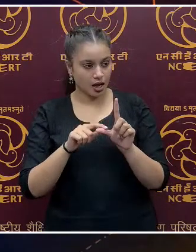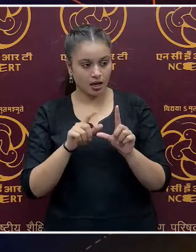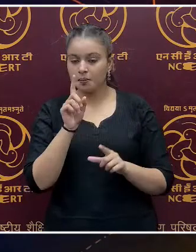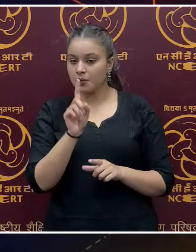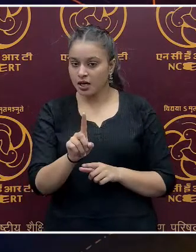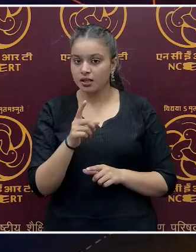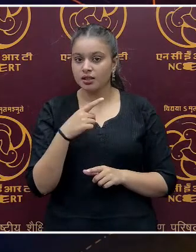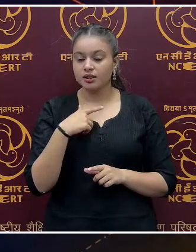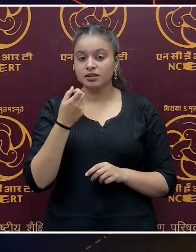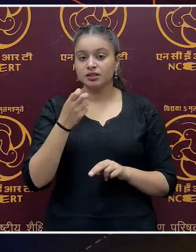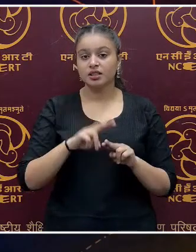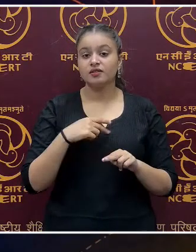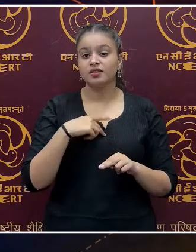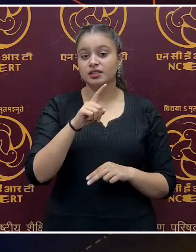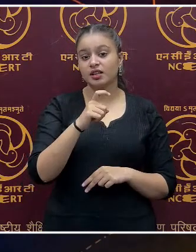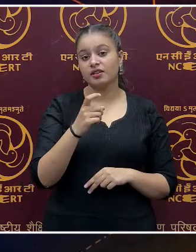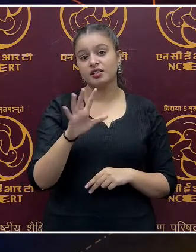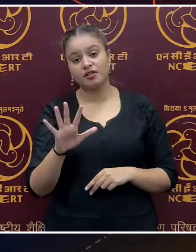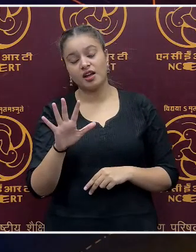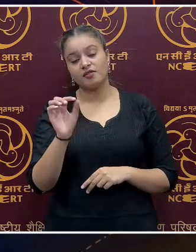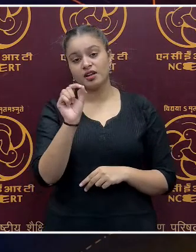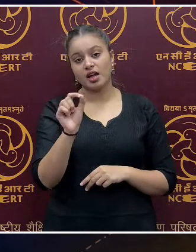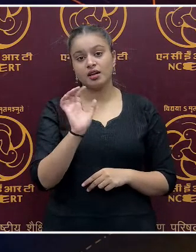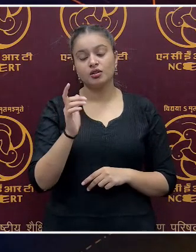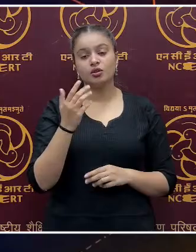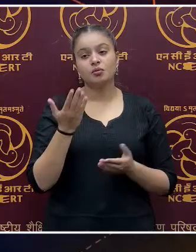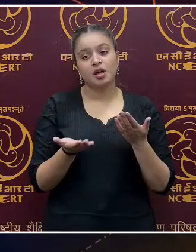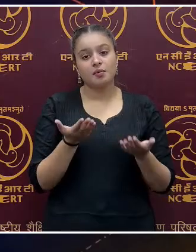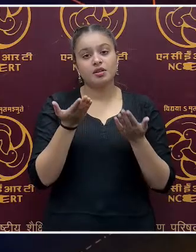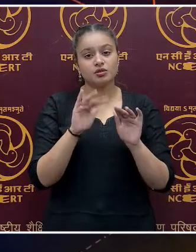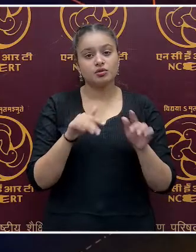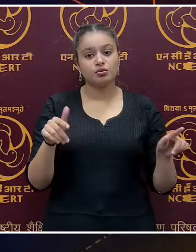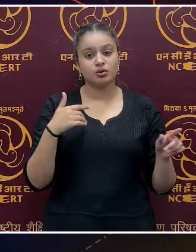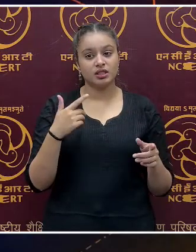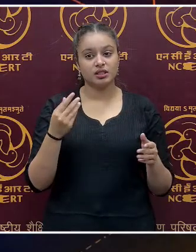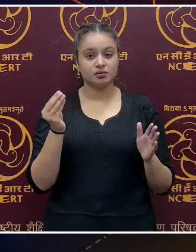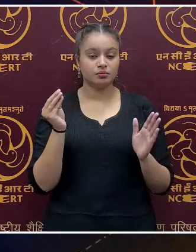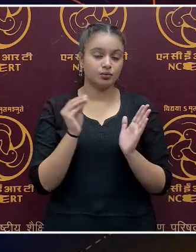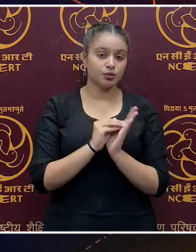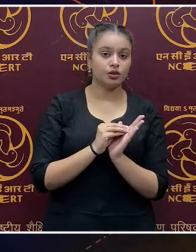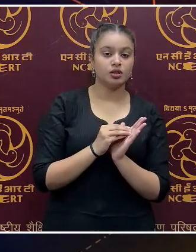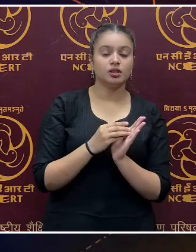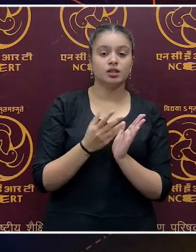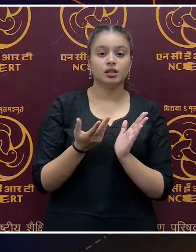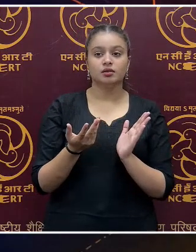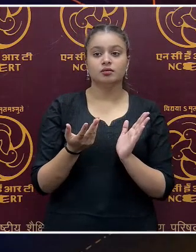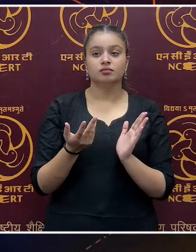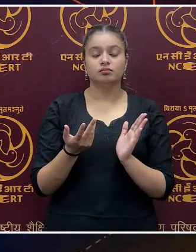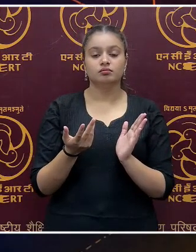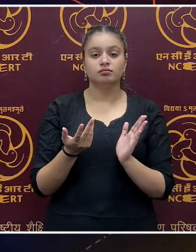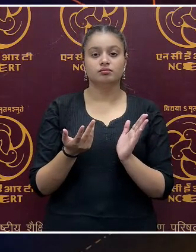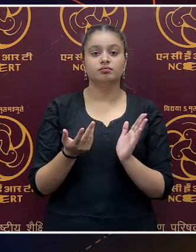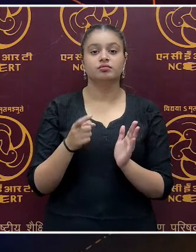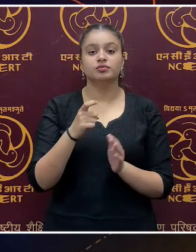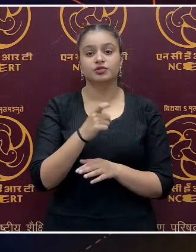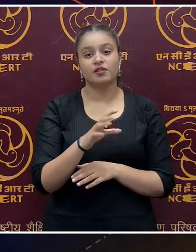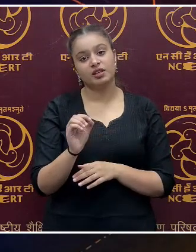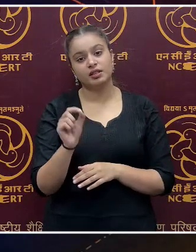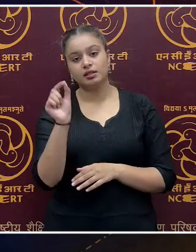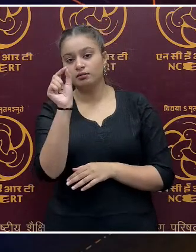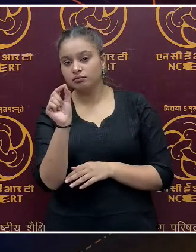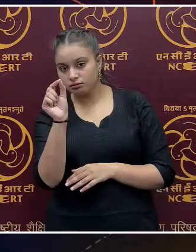but instead of 75 angle the children might be confused, he or she might be entered 70